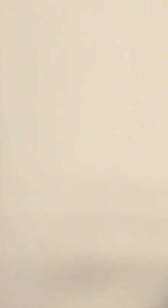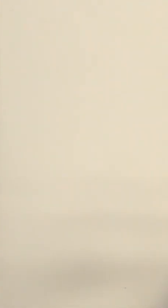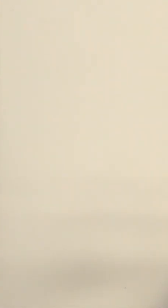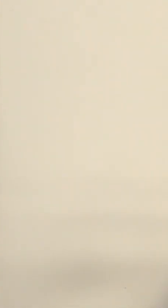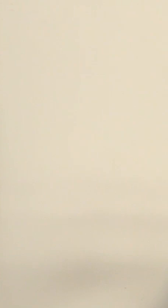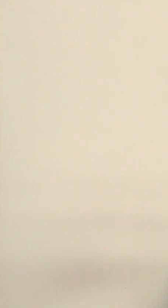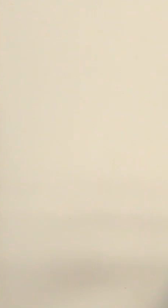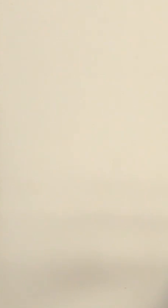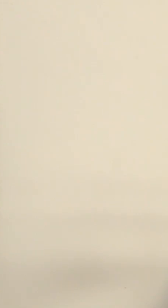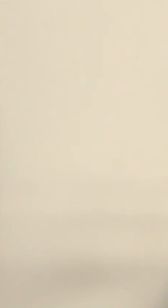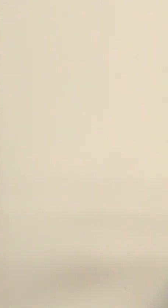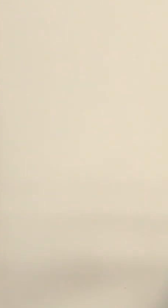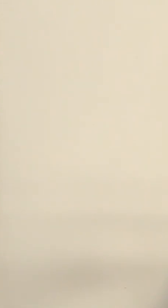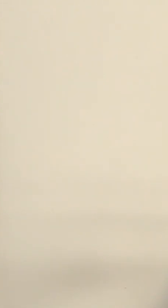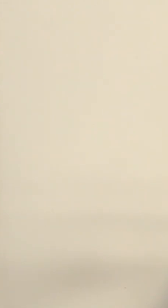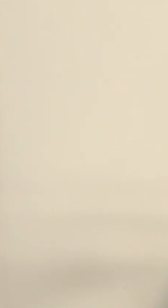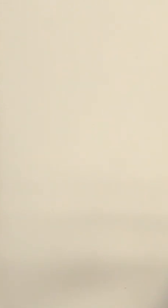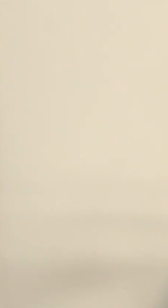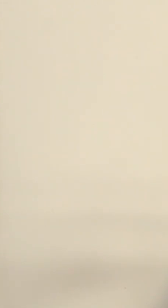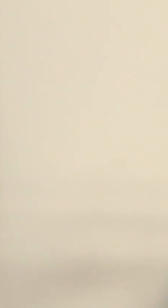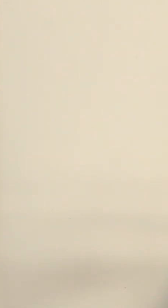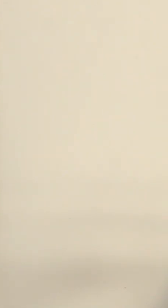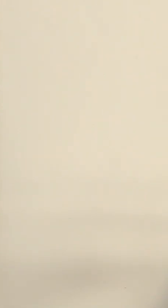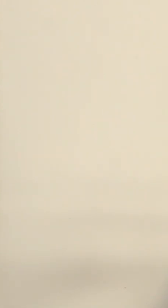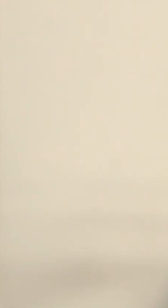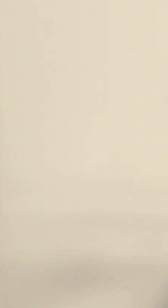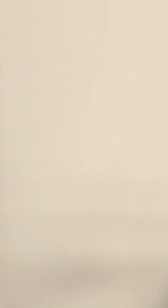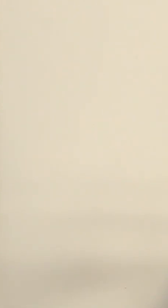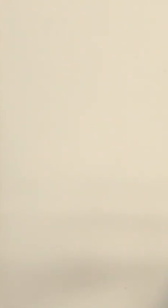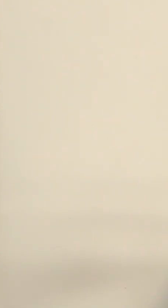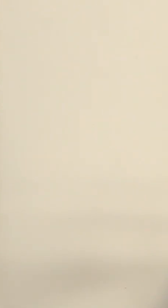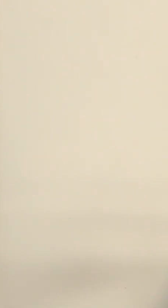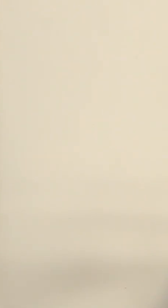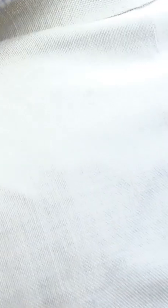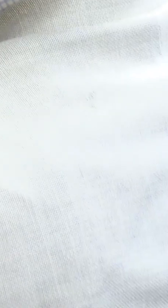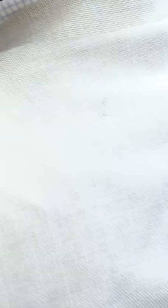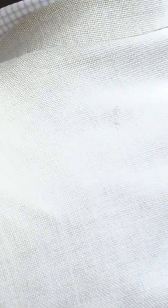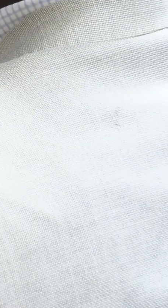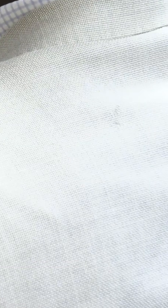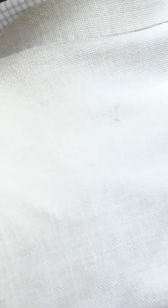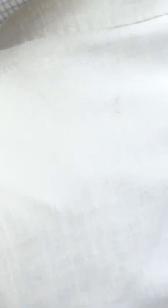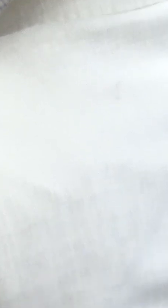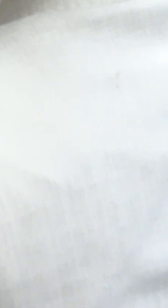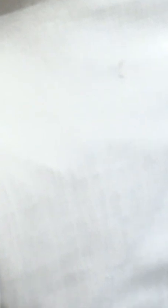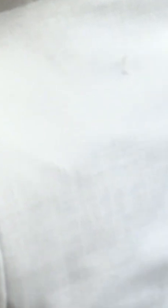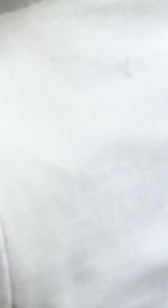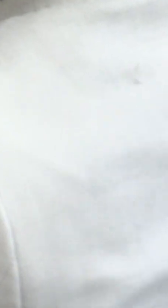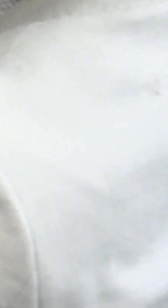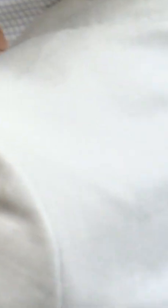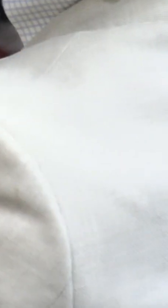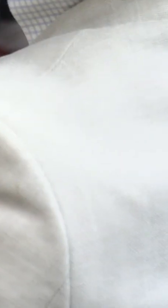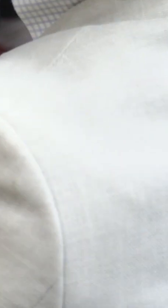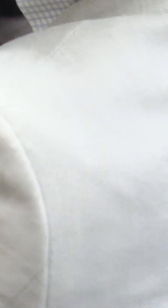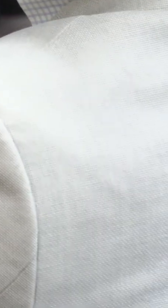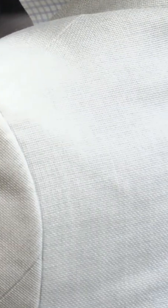and so it continues. And I don't think we expect them to pass at the end of the day, because that's where we need to try and sort out the